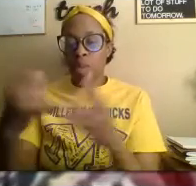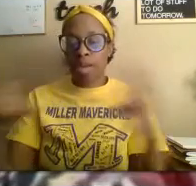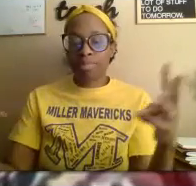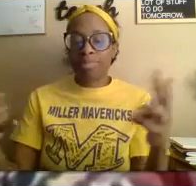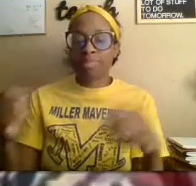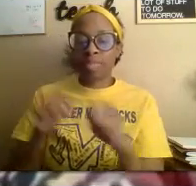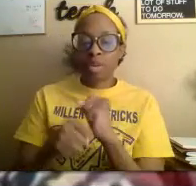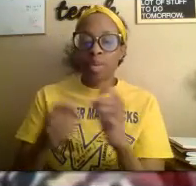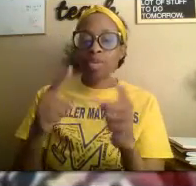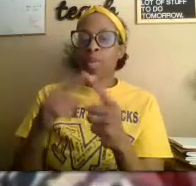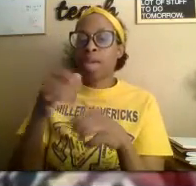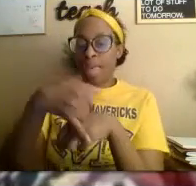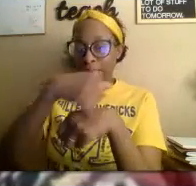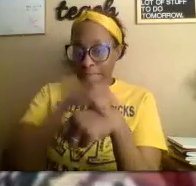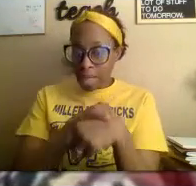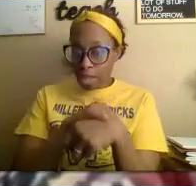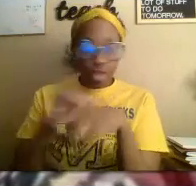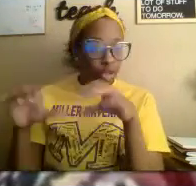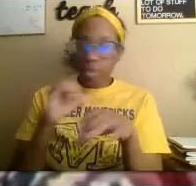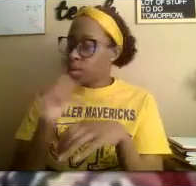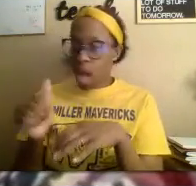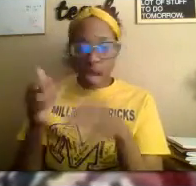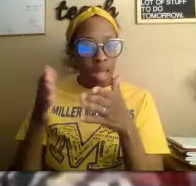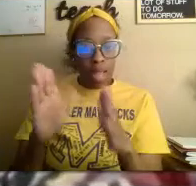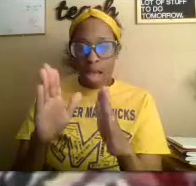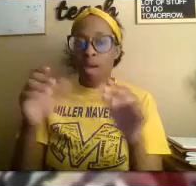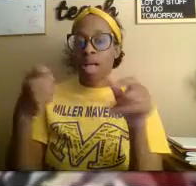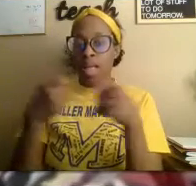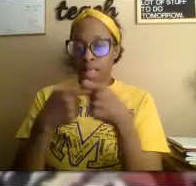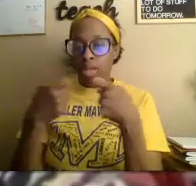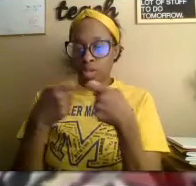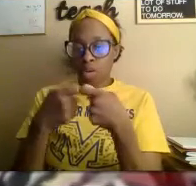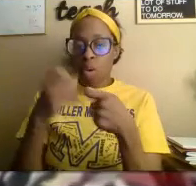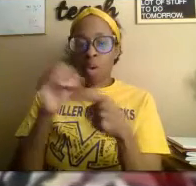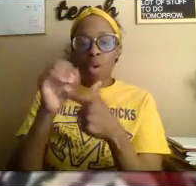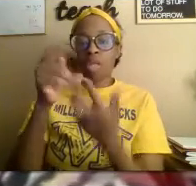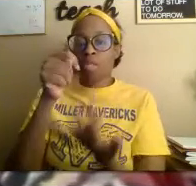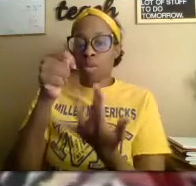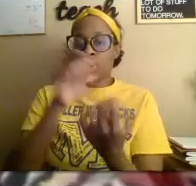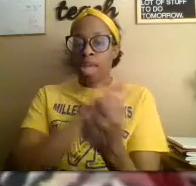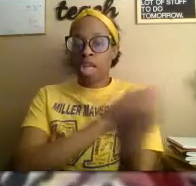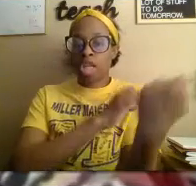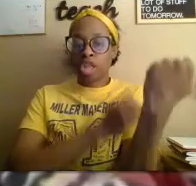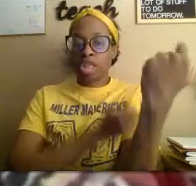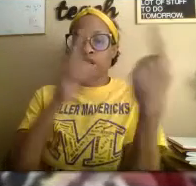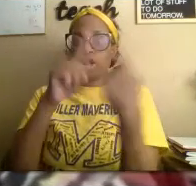So insulators do not allow thermal or electrical energy to pass